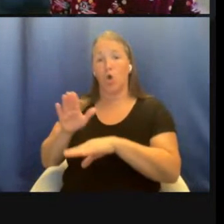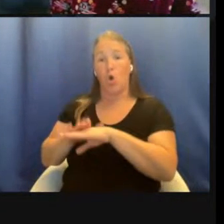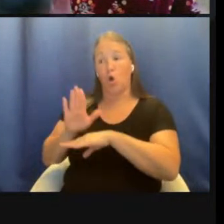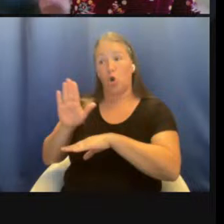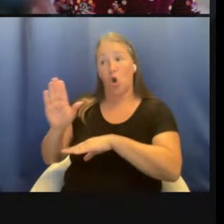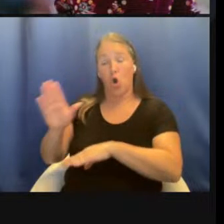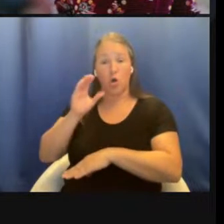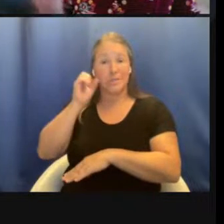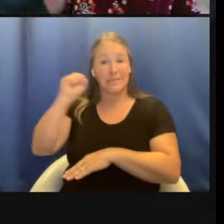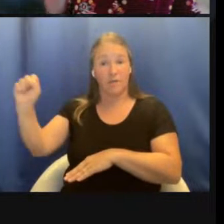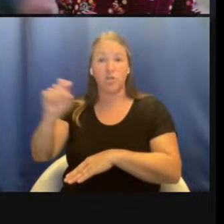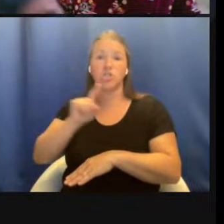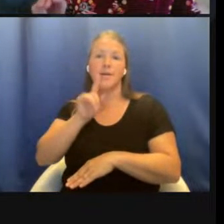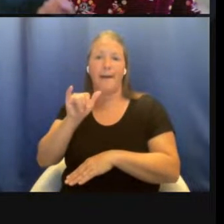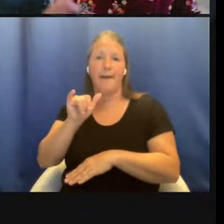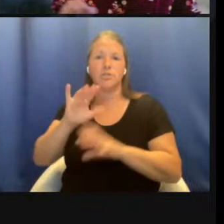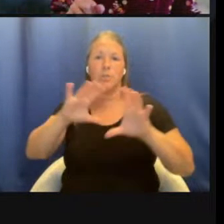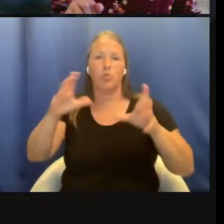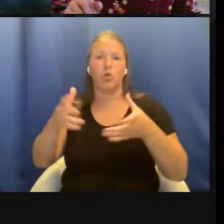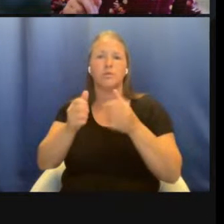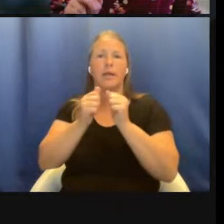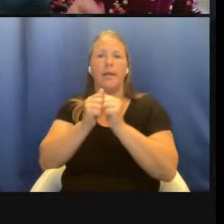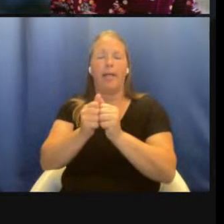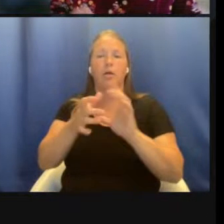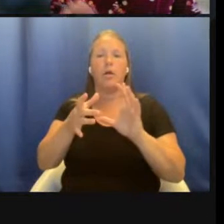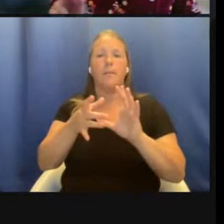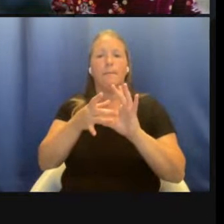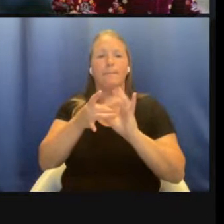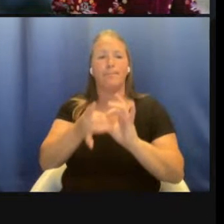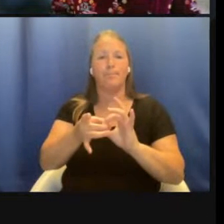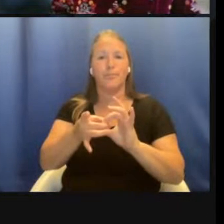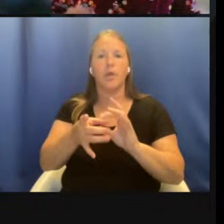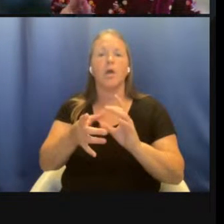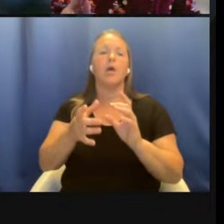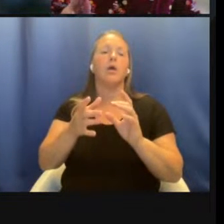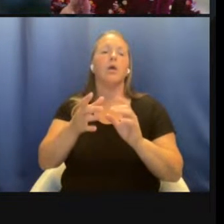brings together both the Moke-Wietfeld and the